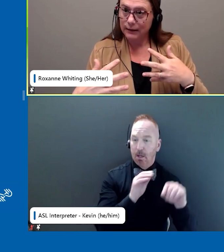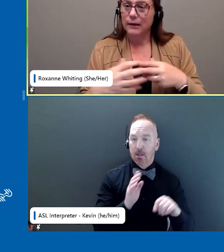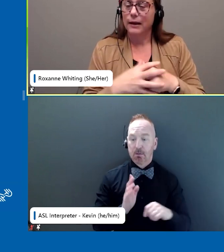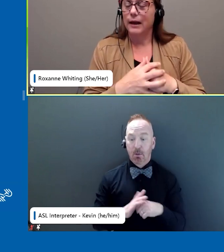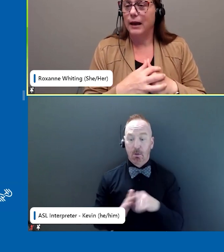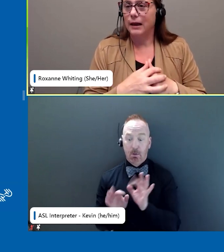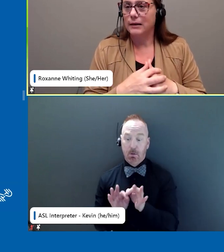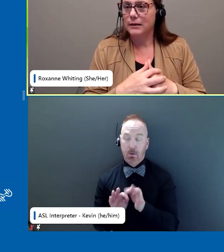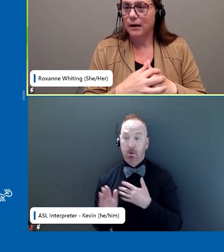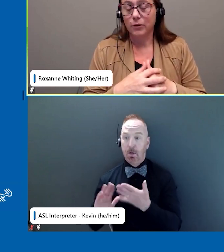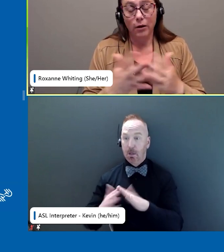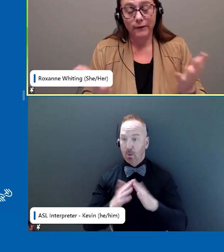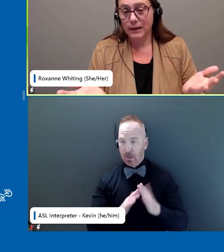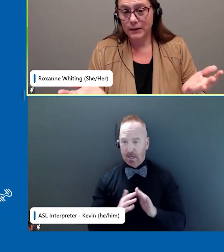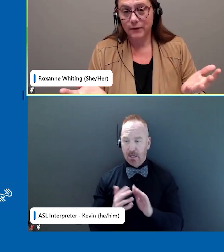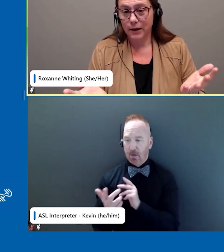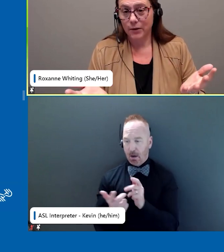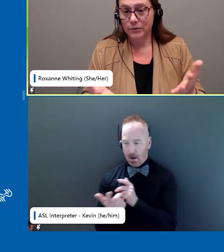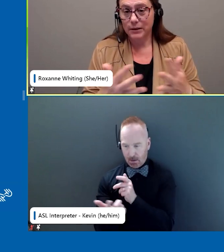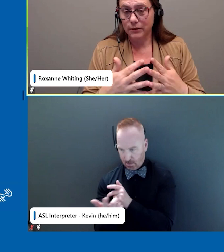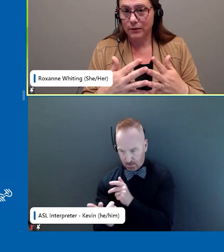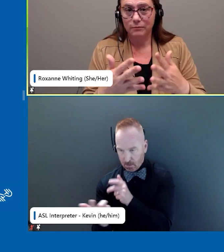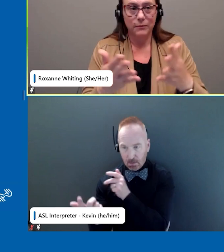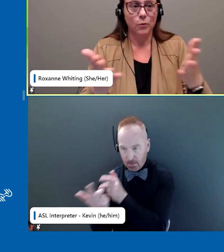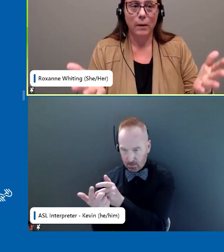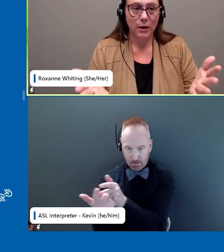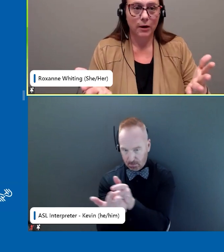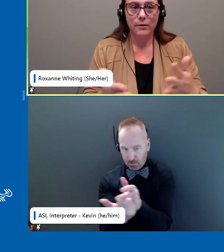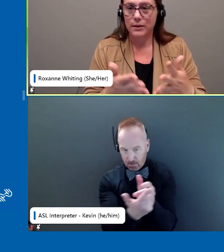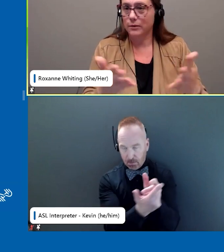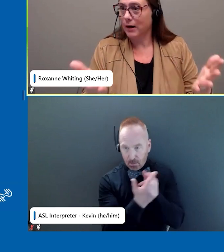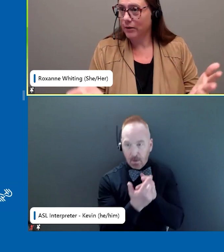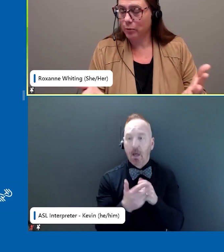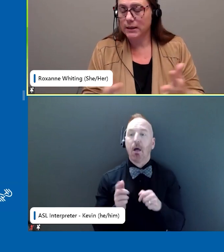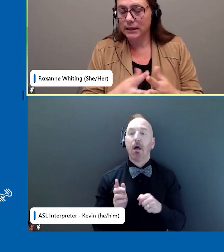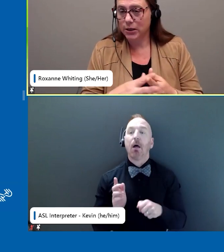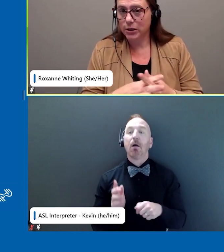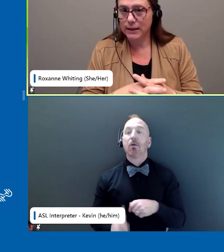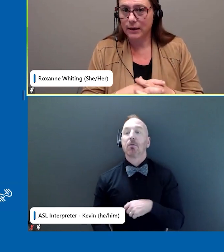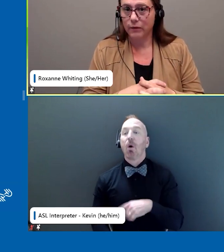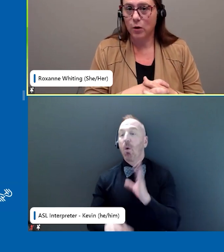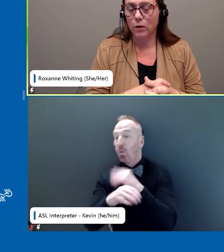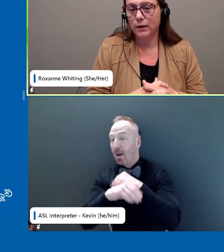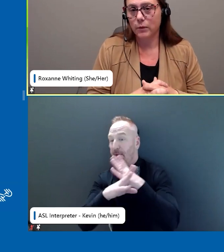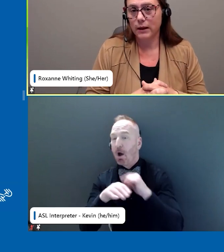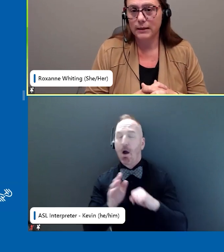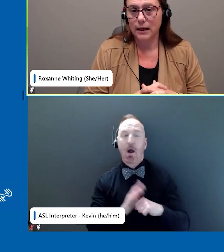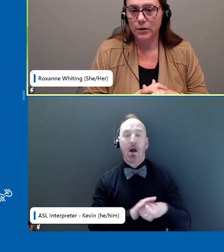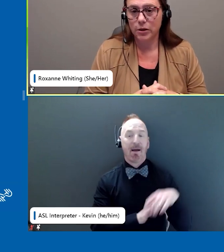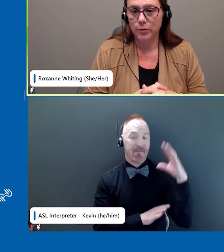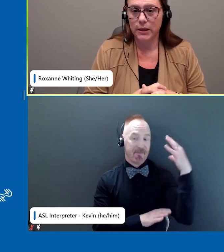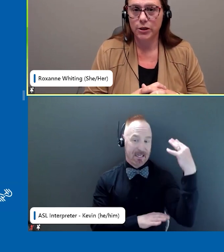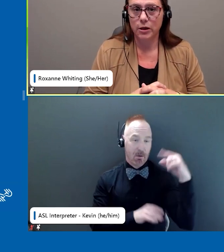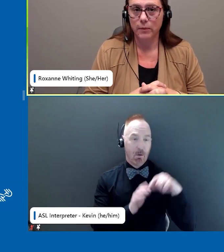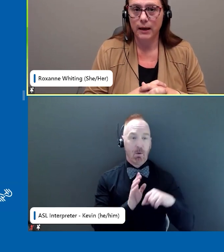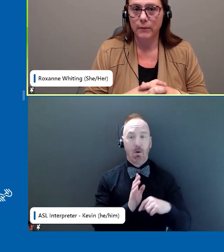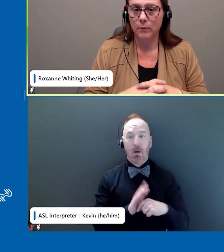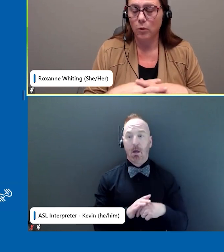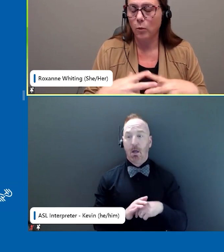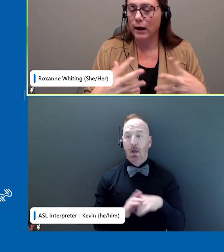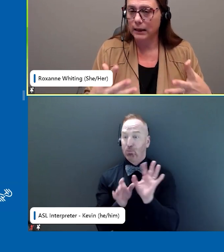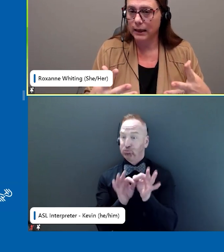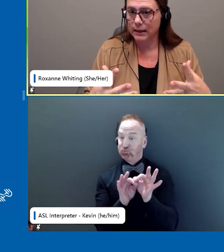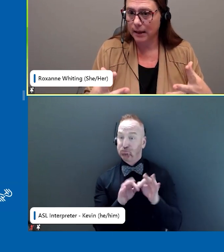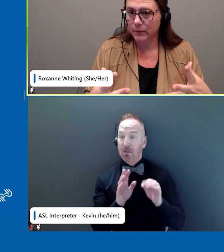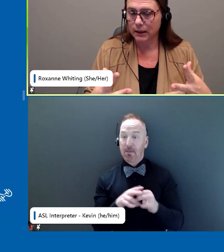adapting, and a lot of these videos or webinars or other presentations that are recorded with ASL interpretation are becoming